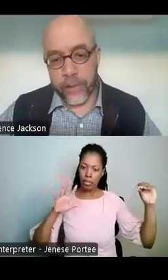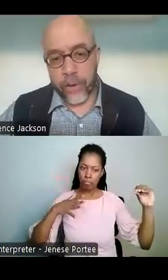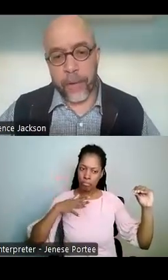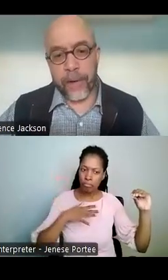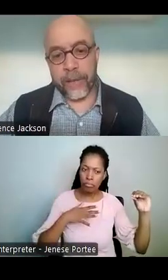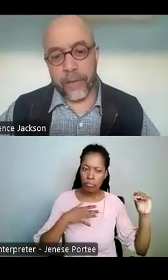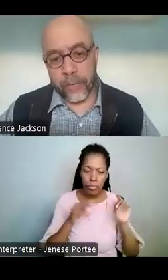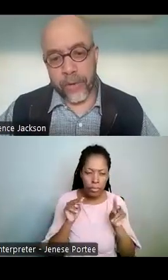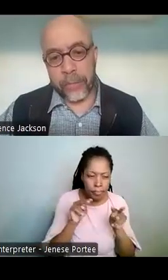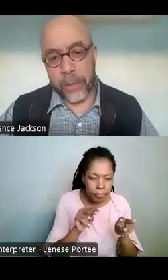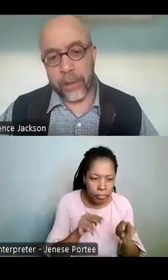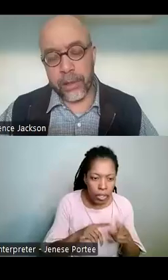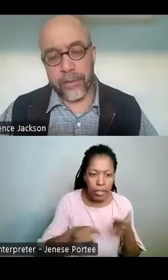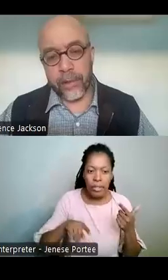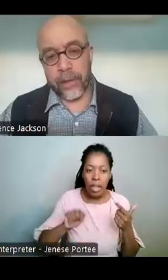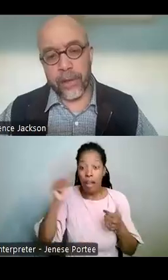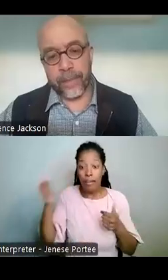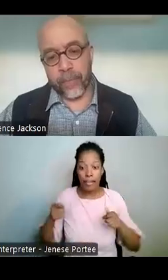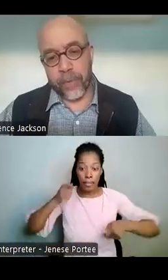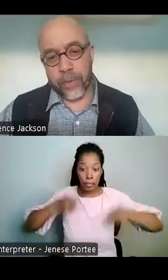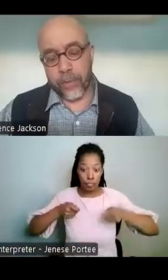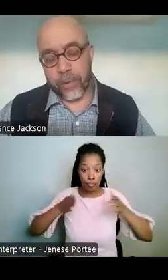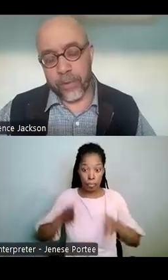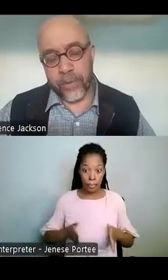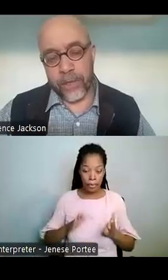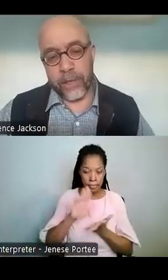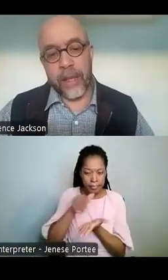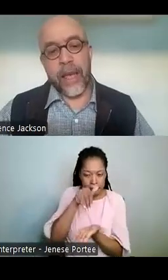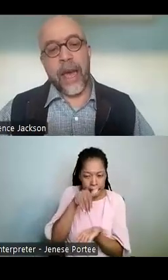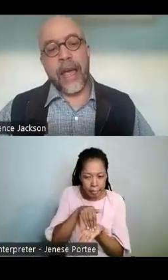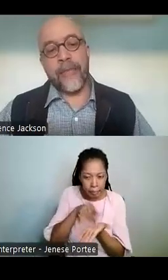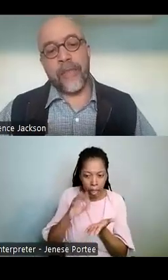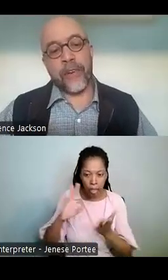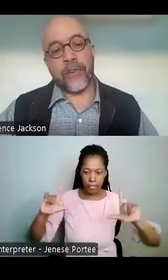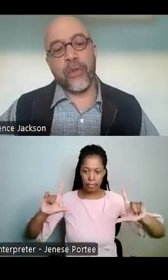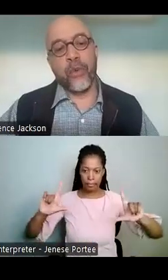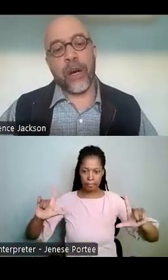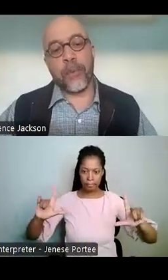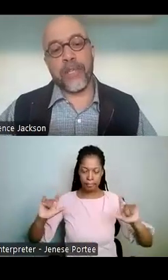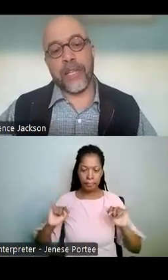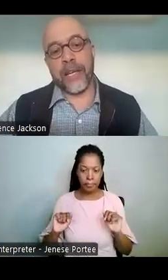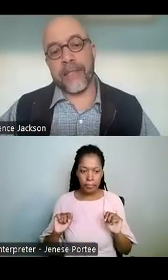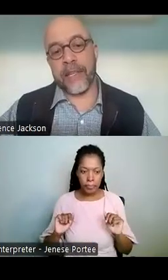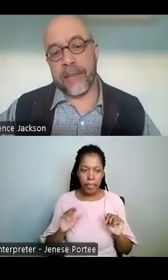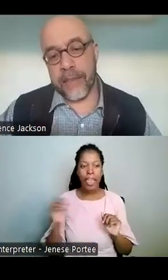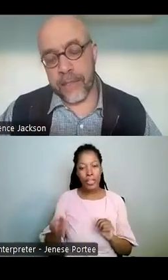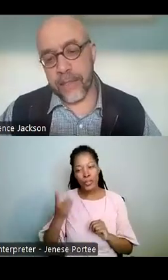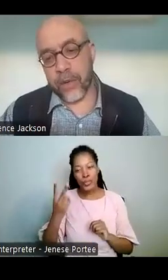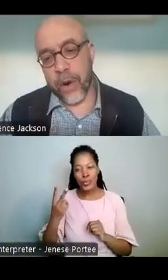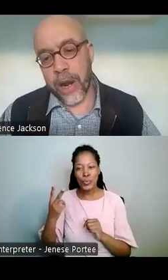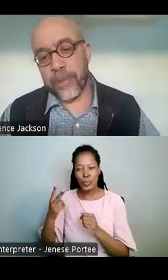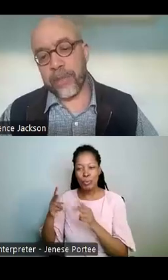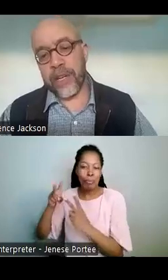another drummer in the very middle of the scene, and then there are two couples dancing. This